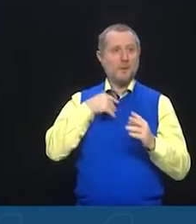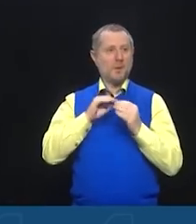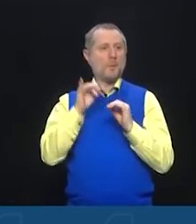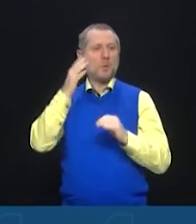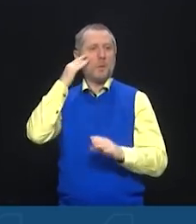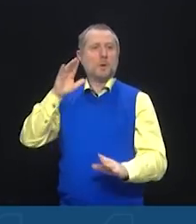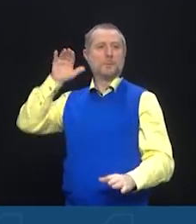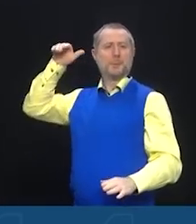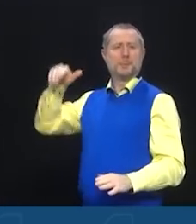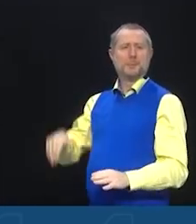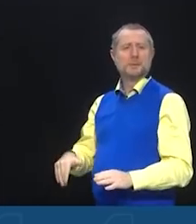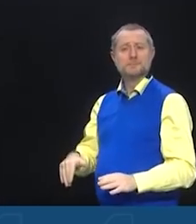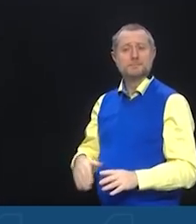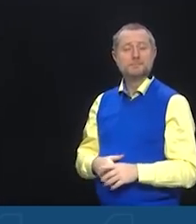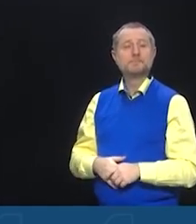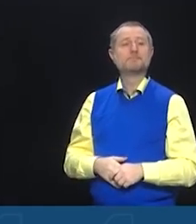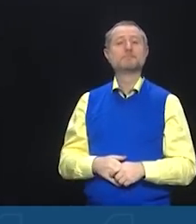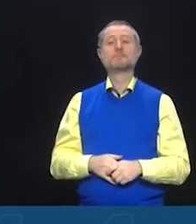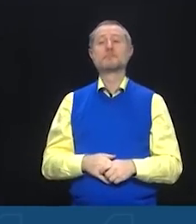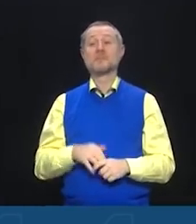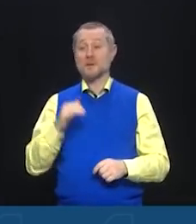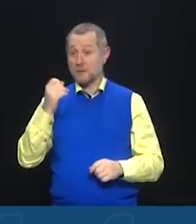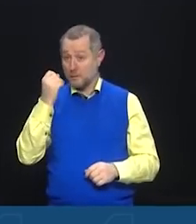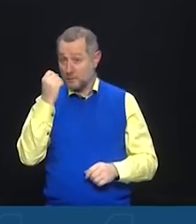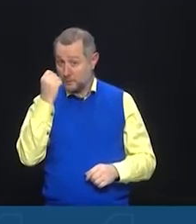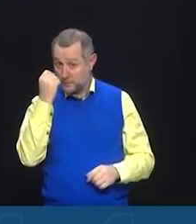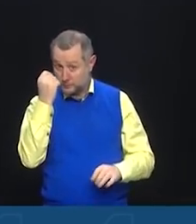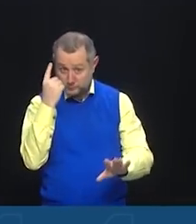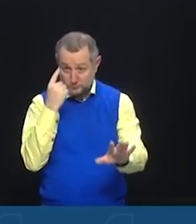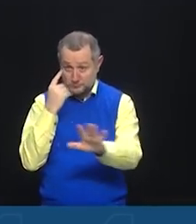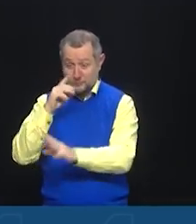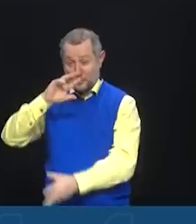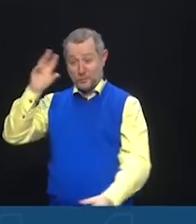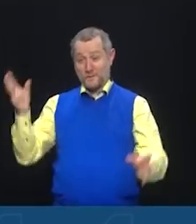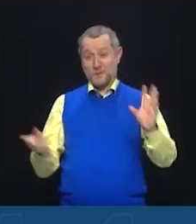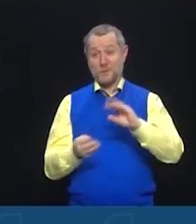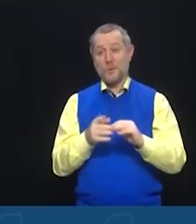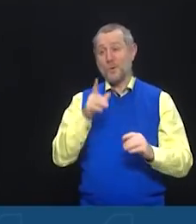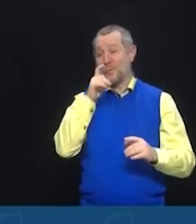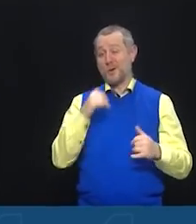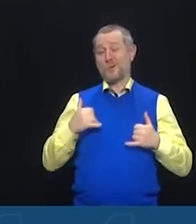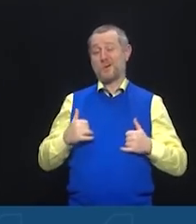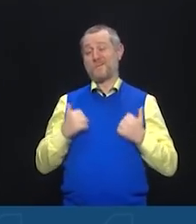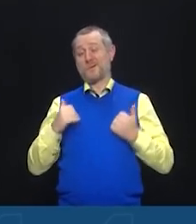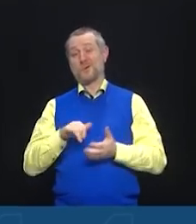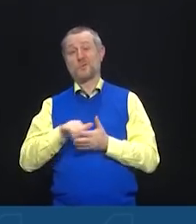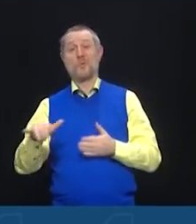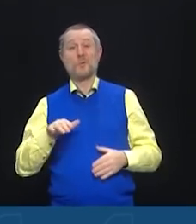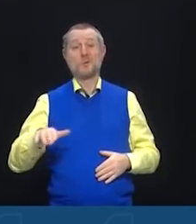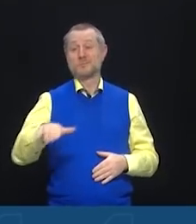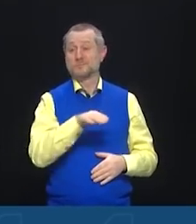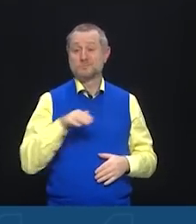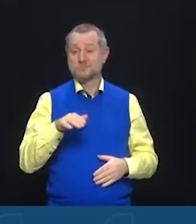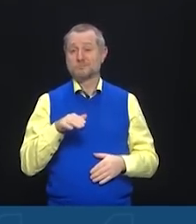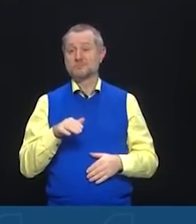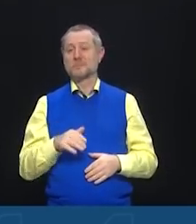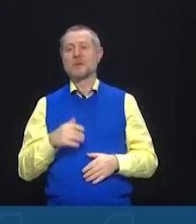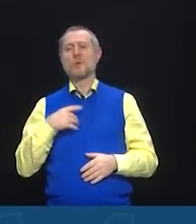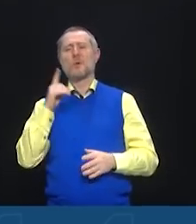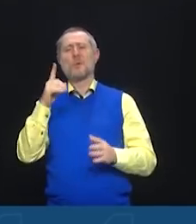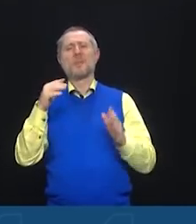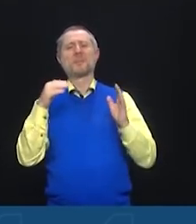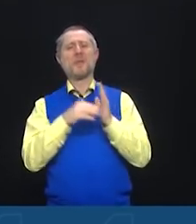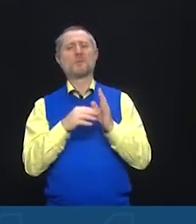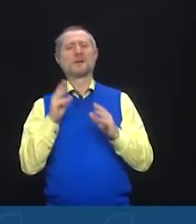worse. And so putting this in the context of our state population where we are today, we have 1,671 positive